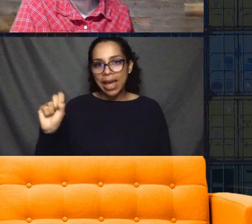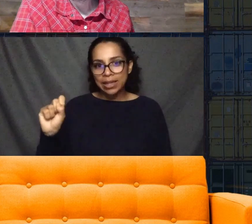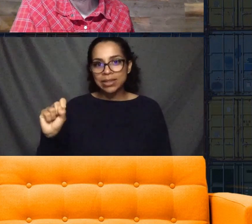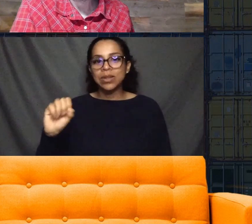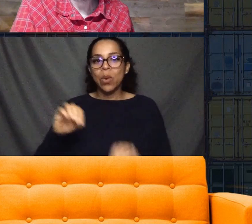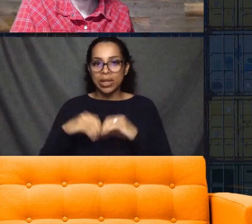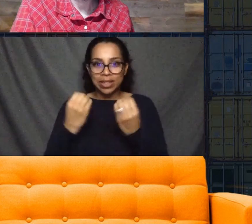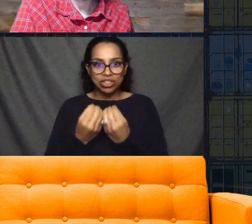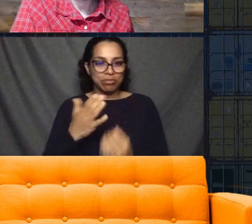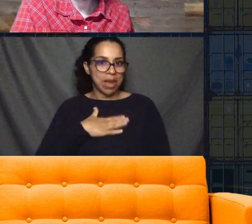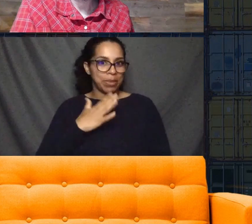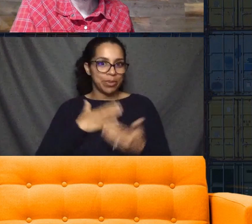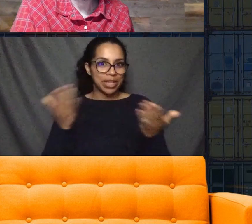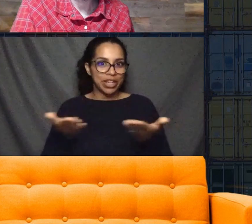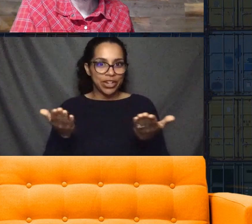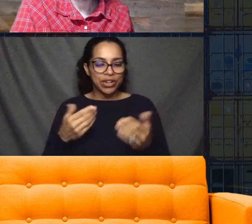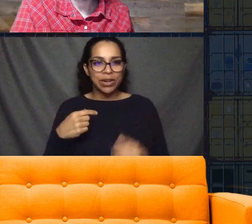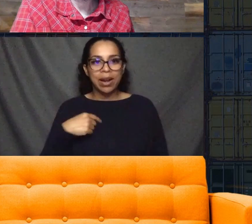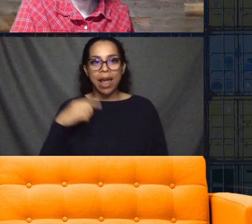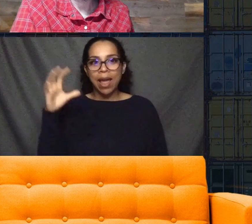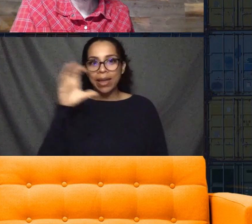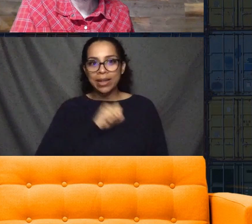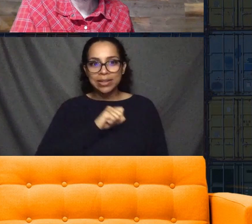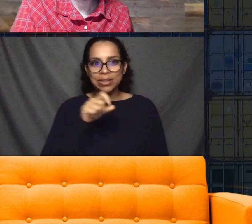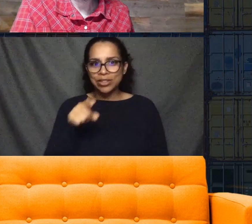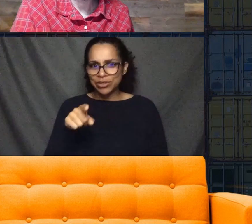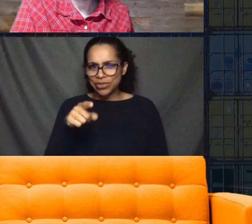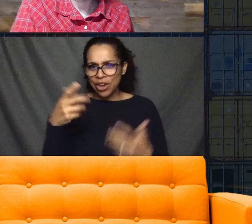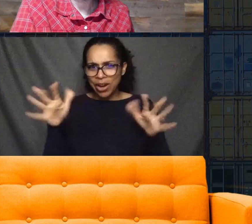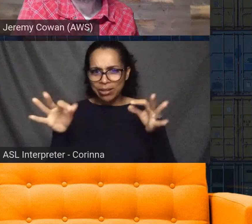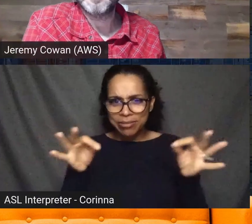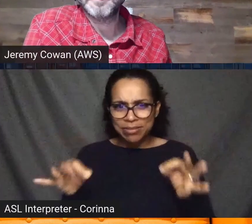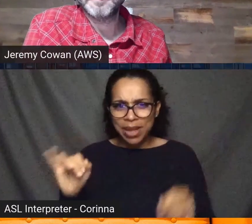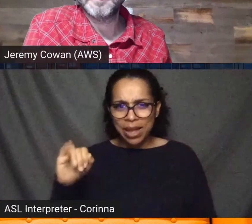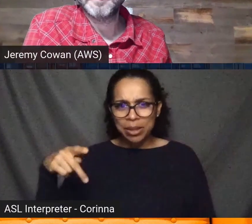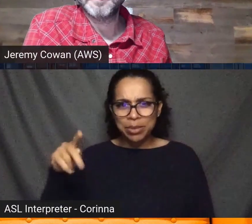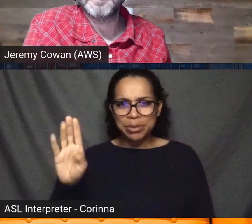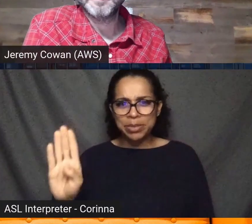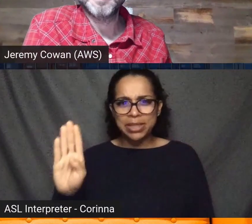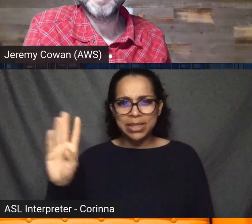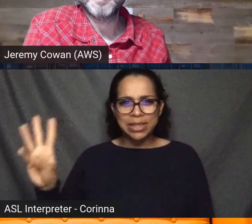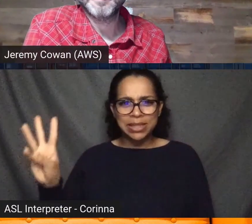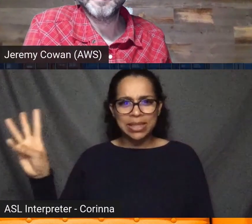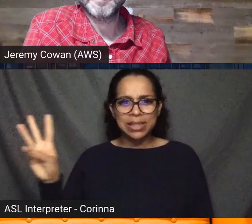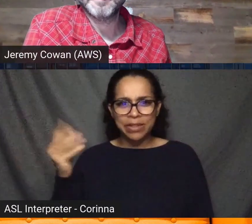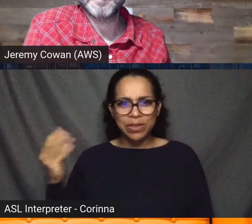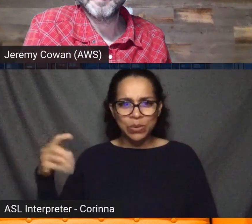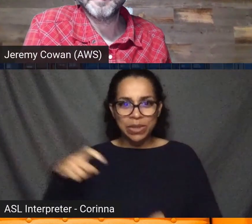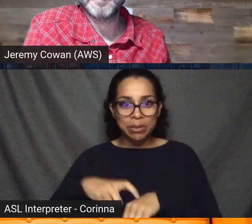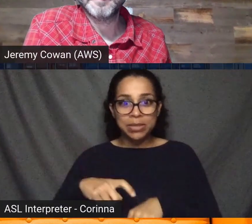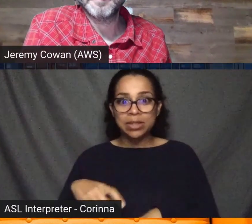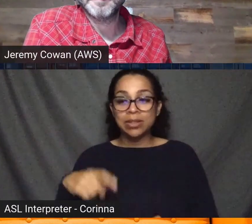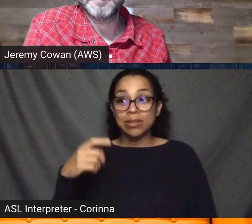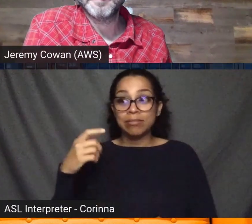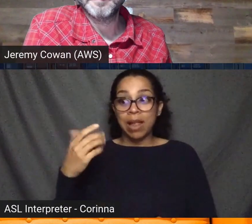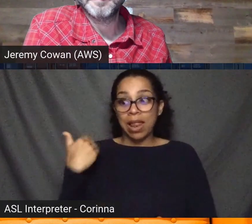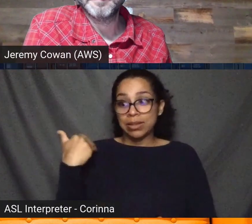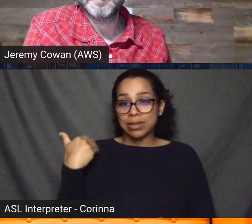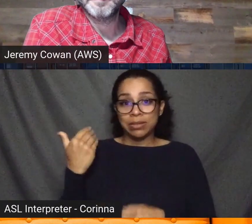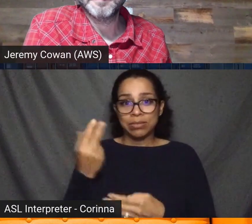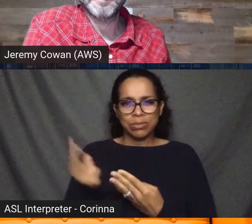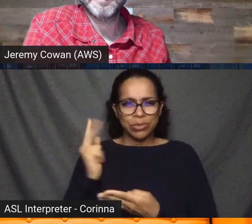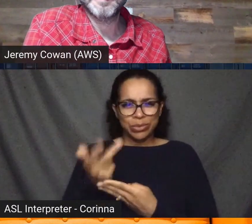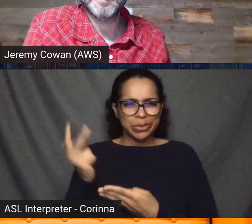here. And I guess we have done IPv6 I think many times, and the one recent was 2 weeks ago. Yeah,